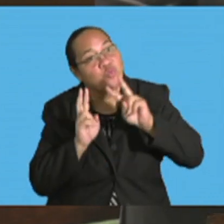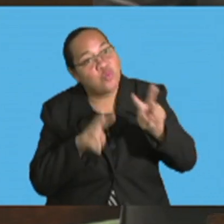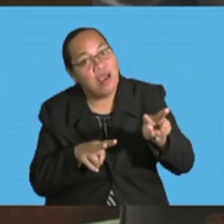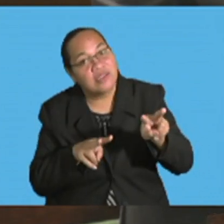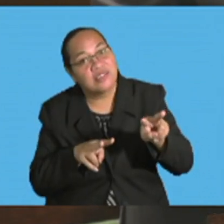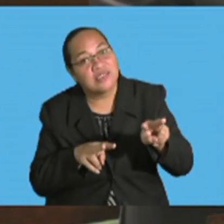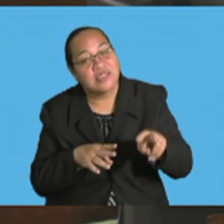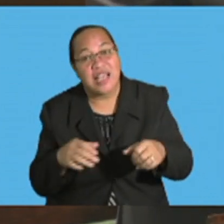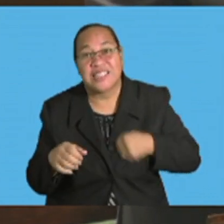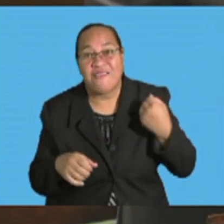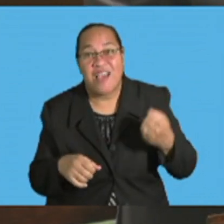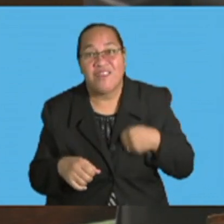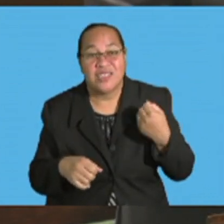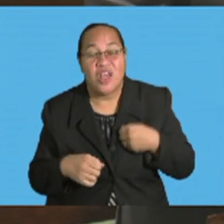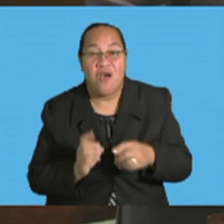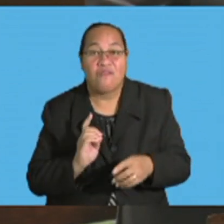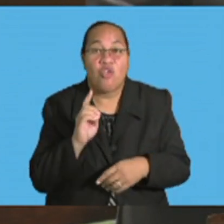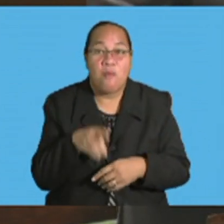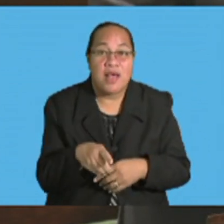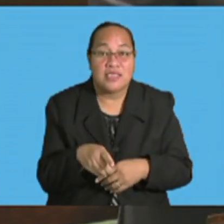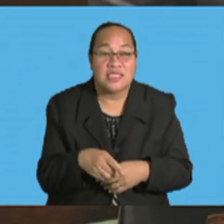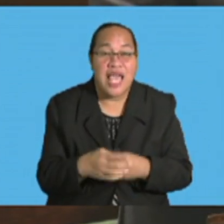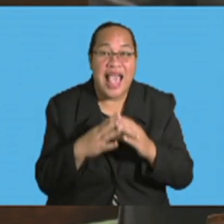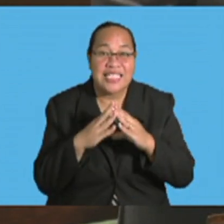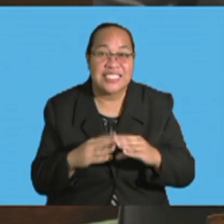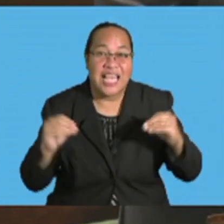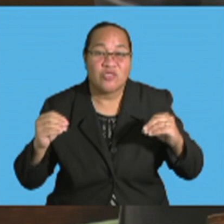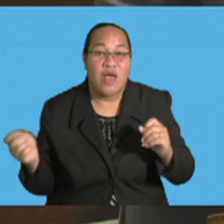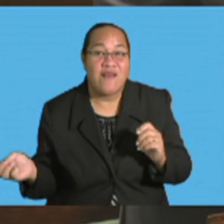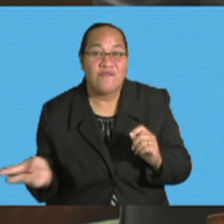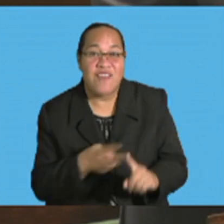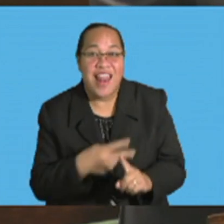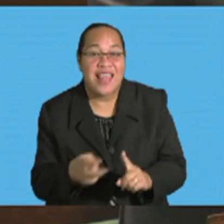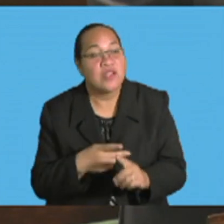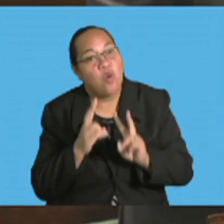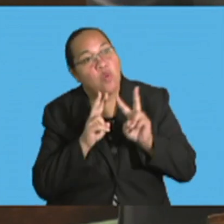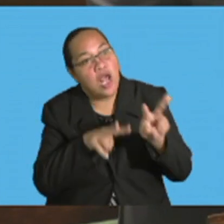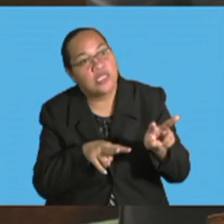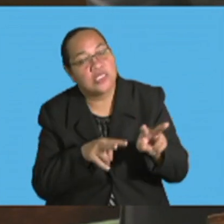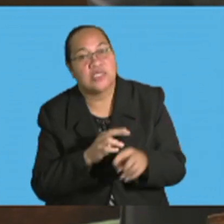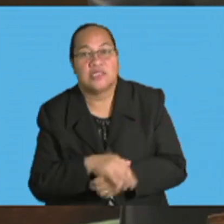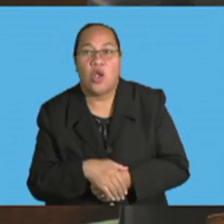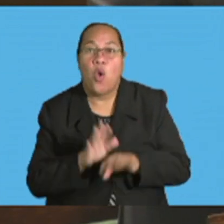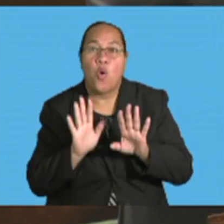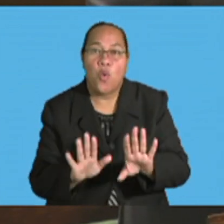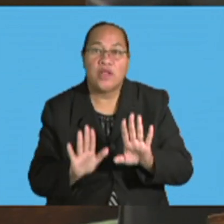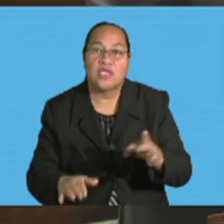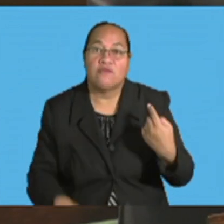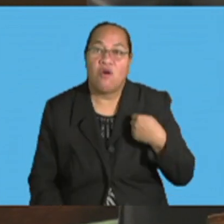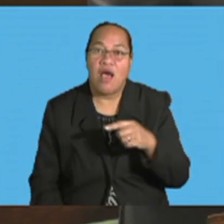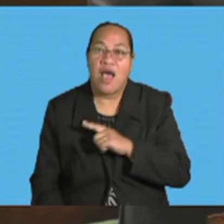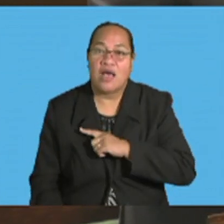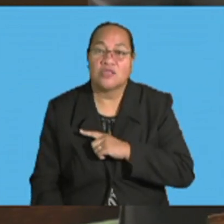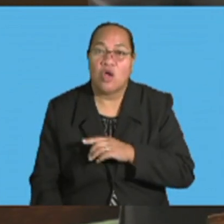And survivors of domestic and sexual violence are watching as well. They are waiting for us